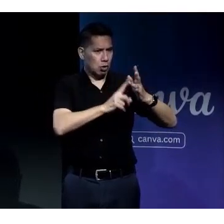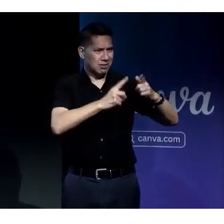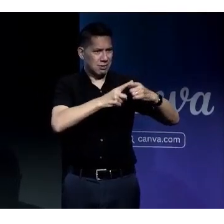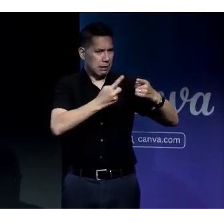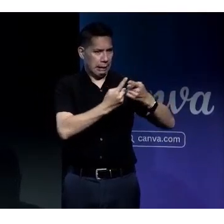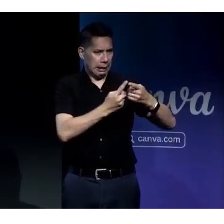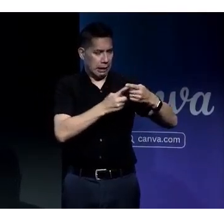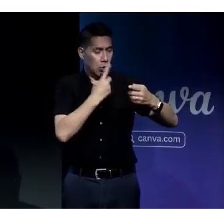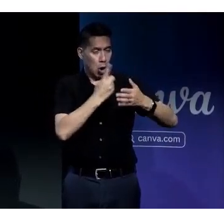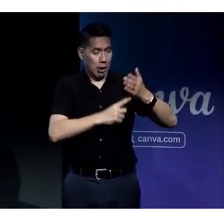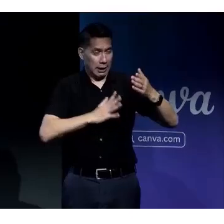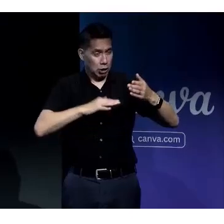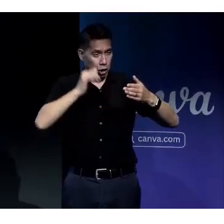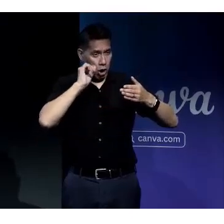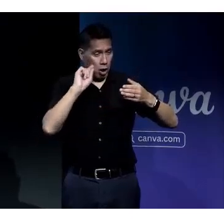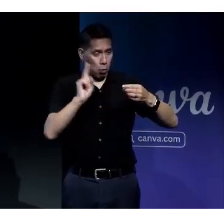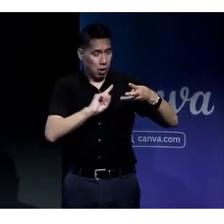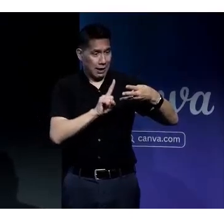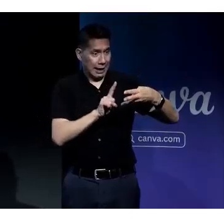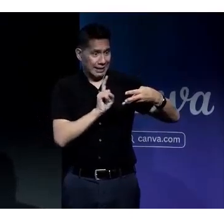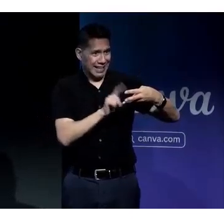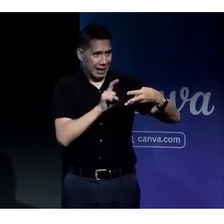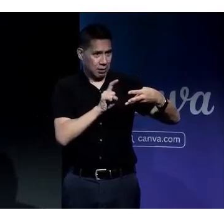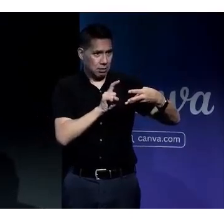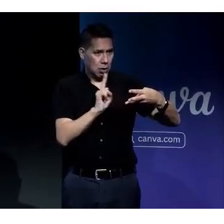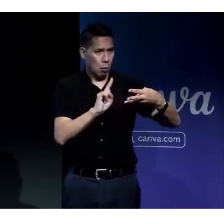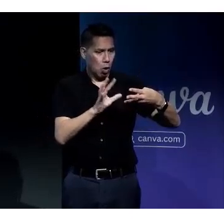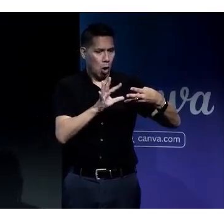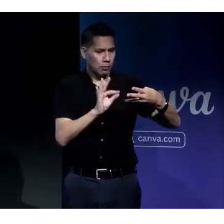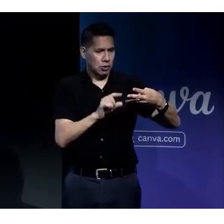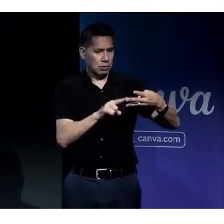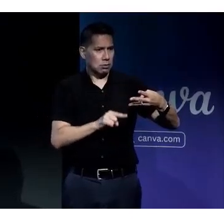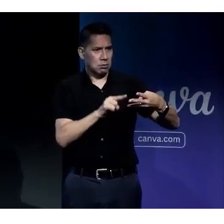all we need to know is what's currently selected and what our options are.